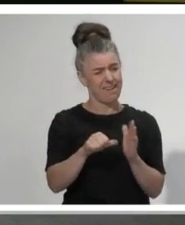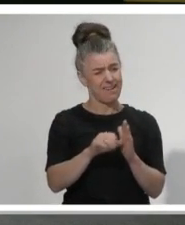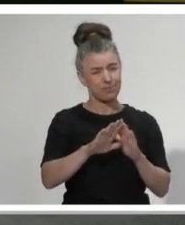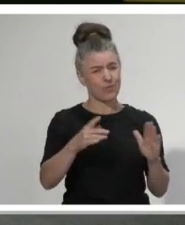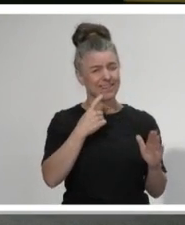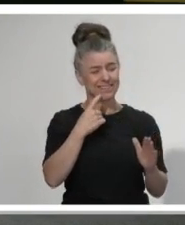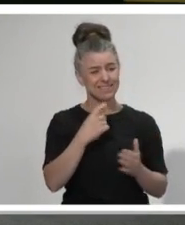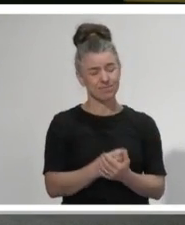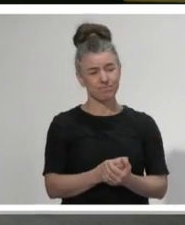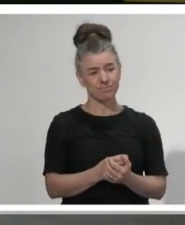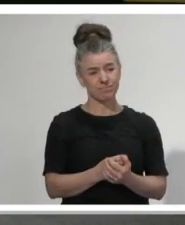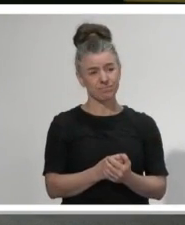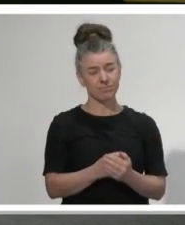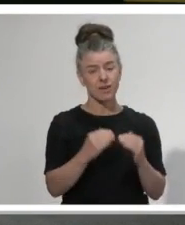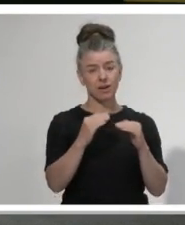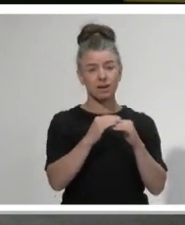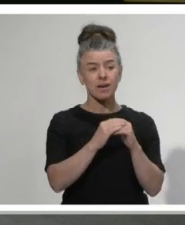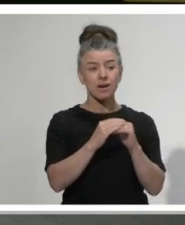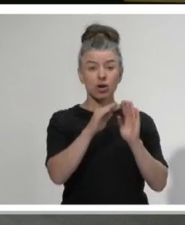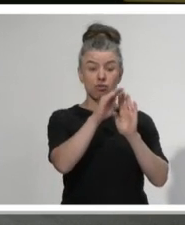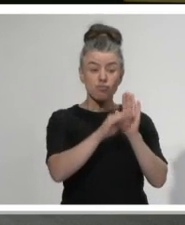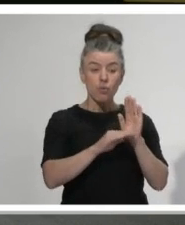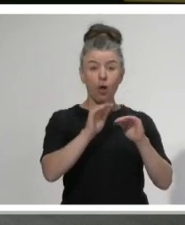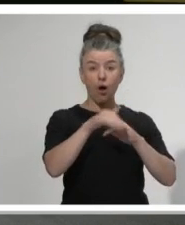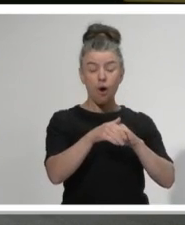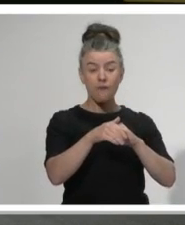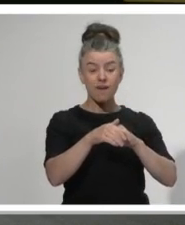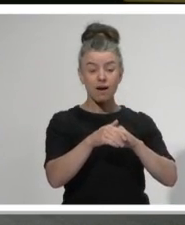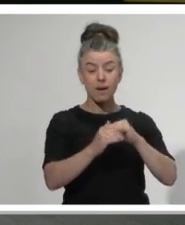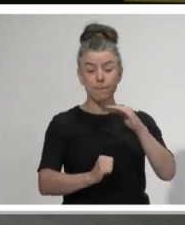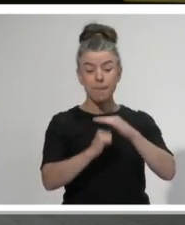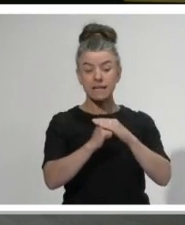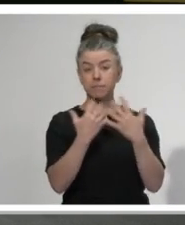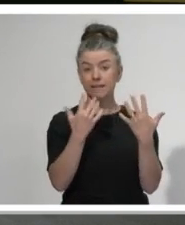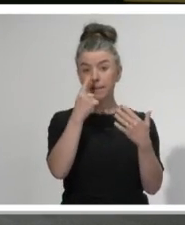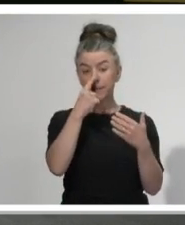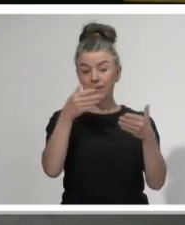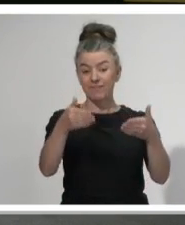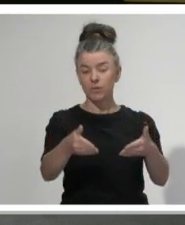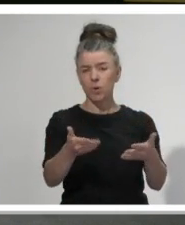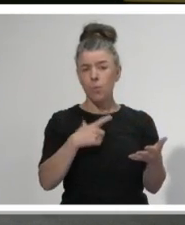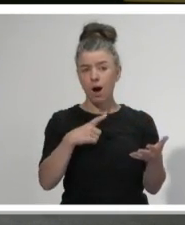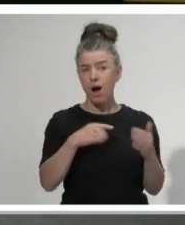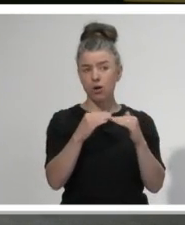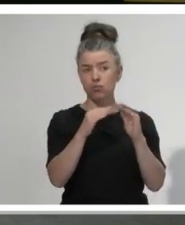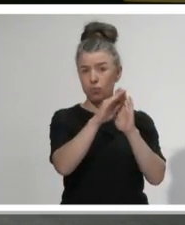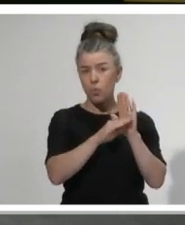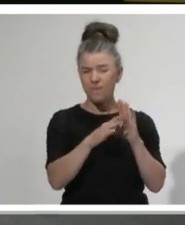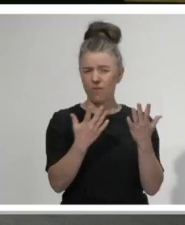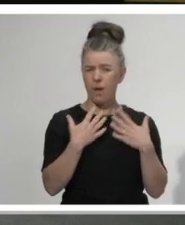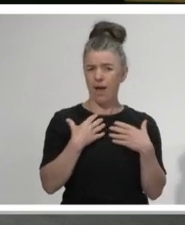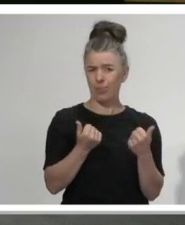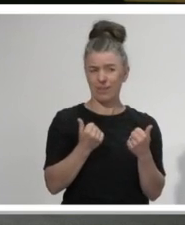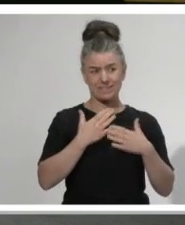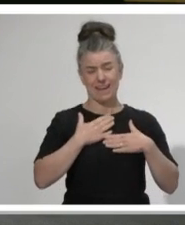put the rules in place we had around limiting people who go to tangi or who go to funerals for good public health reasons. In the particular case